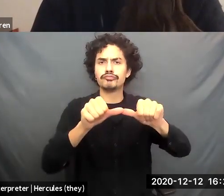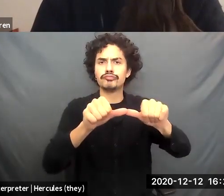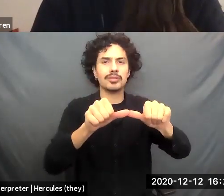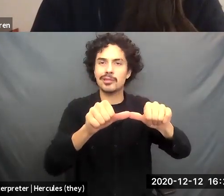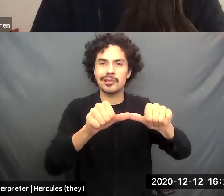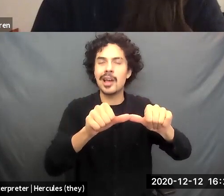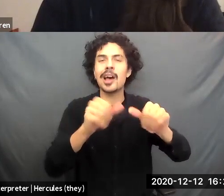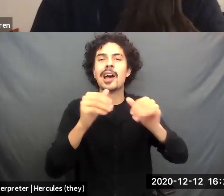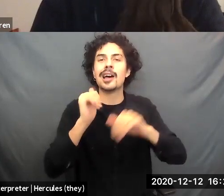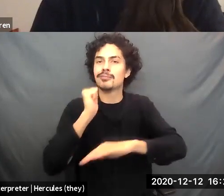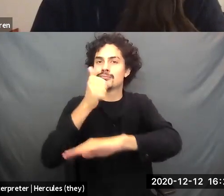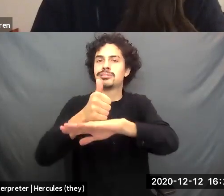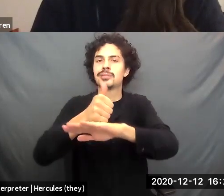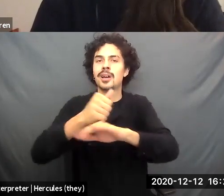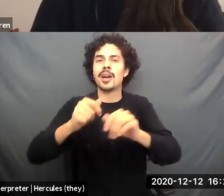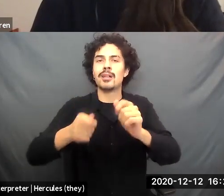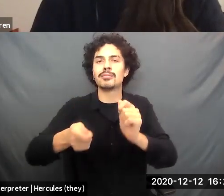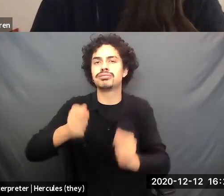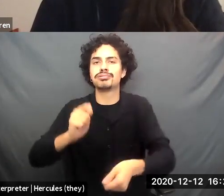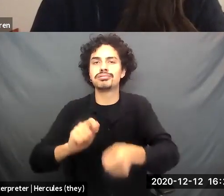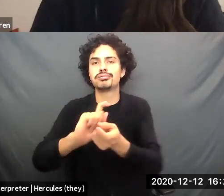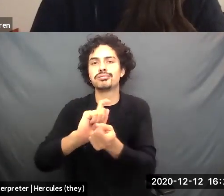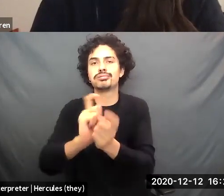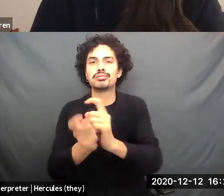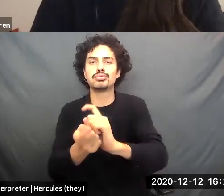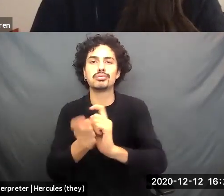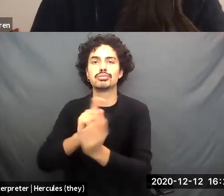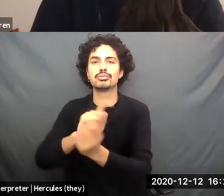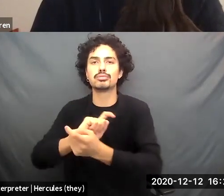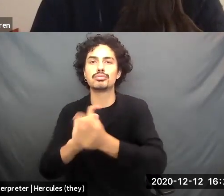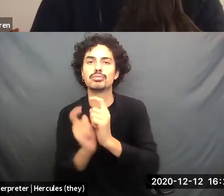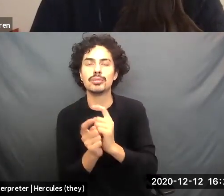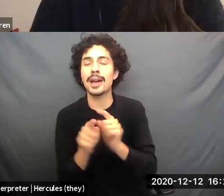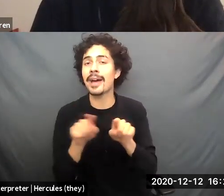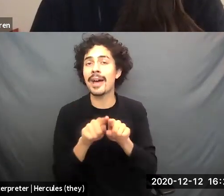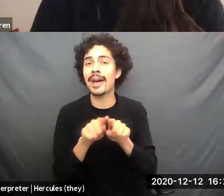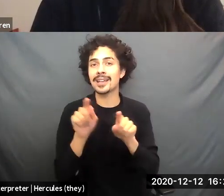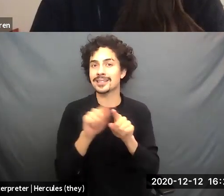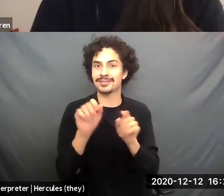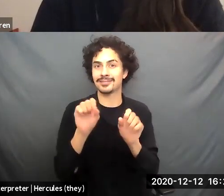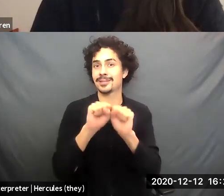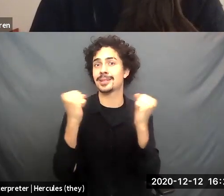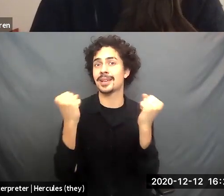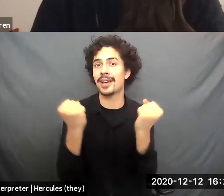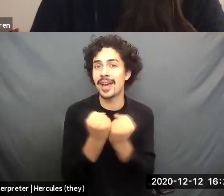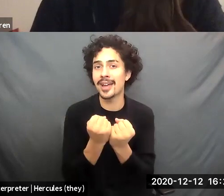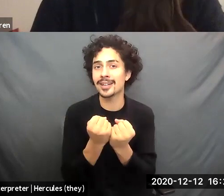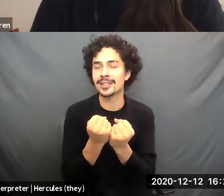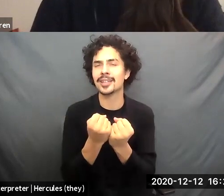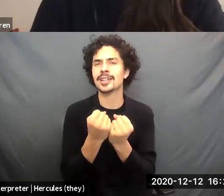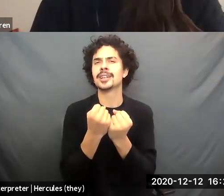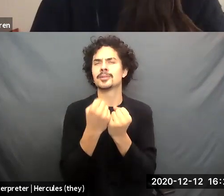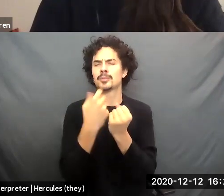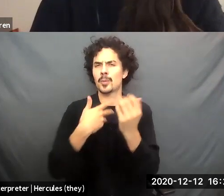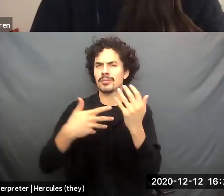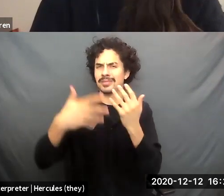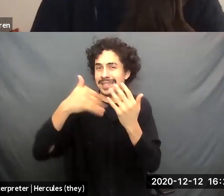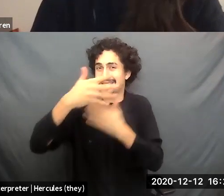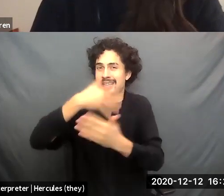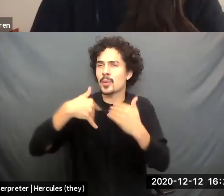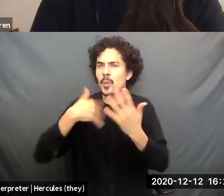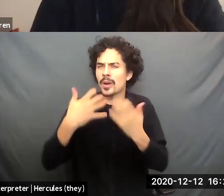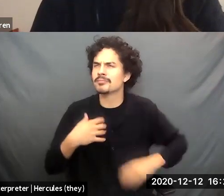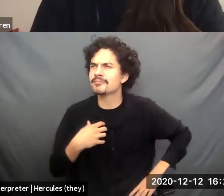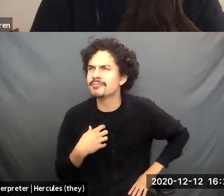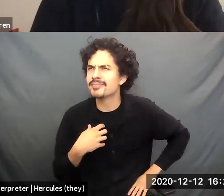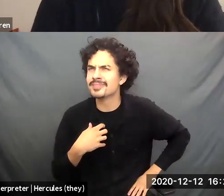because we don't even know how we should live as a society, because as a society, might want to continually question the forms that we